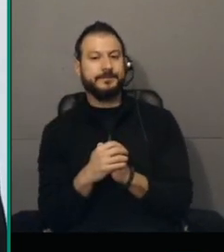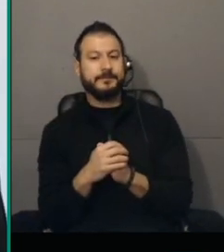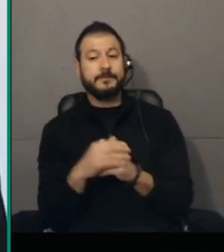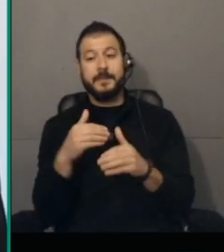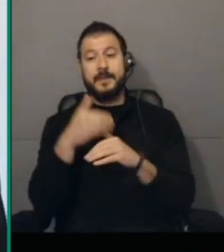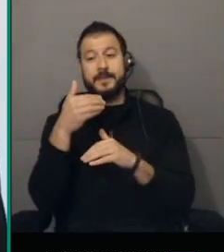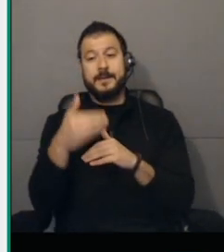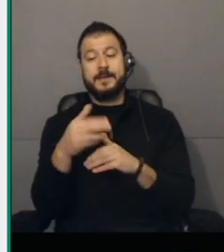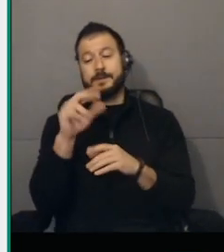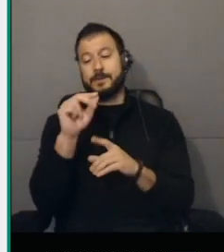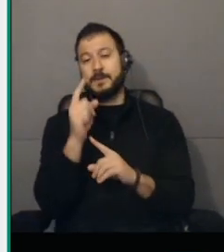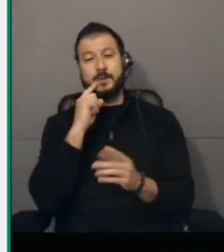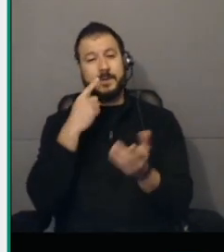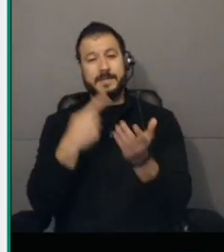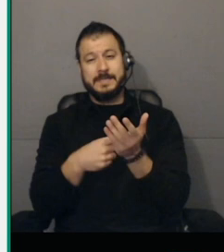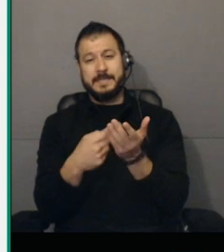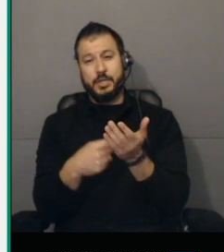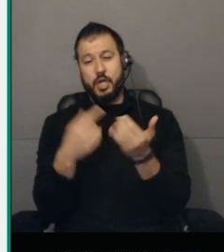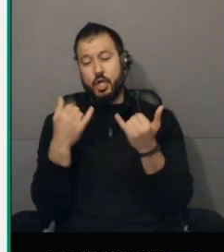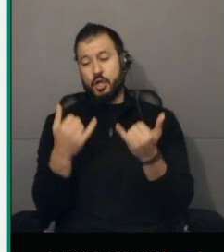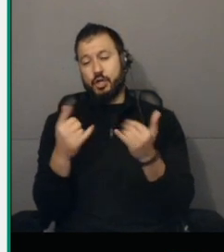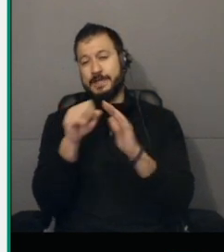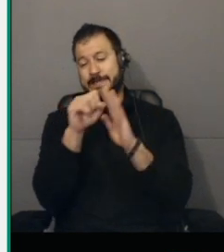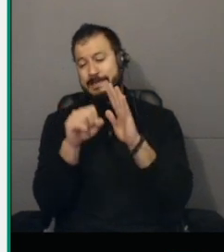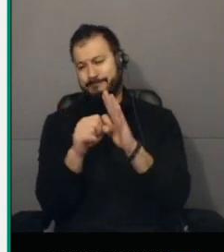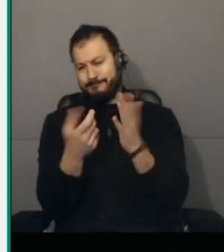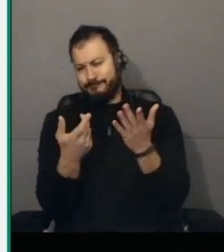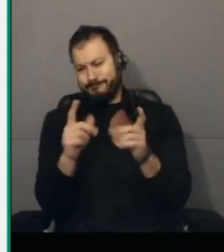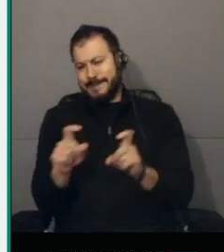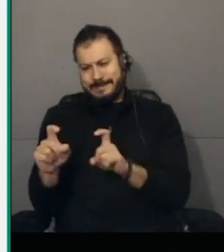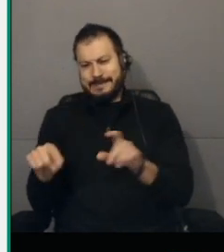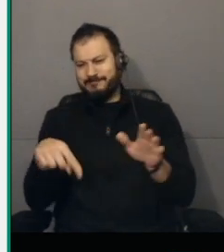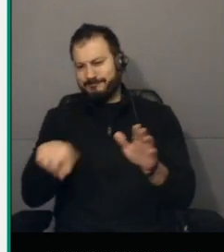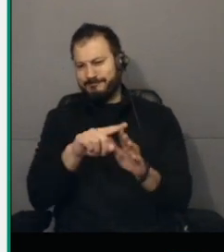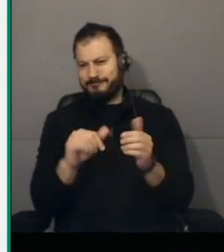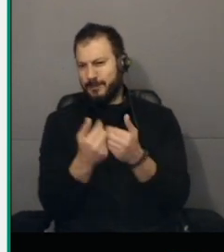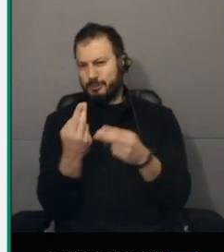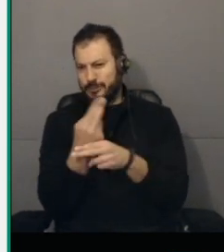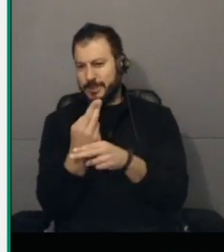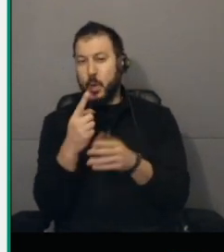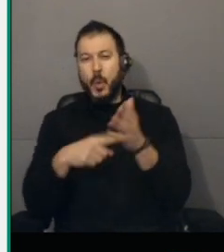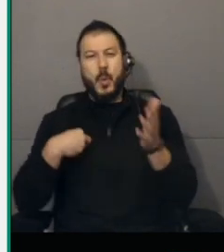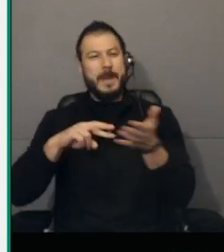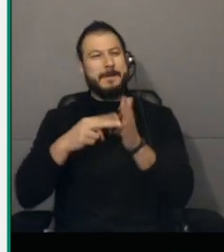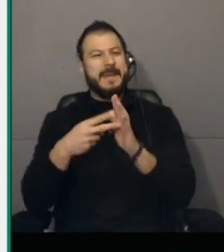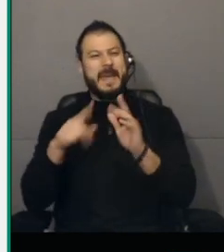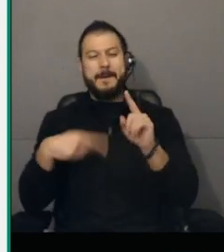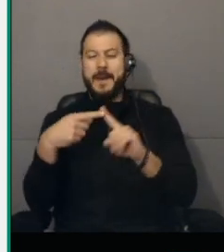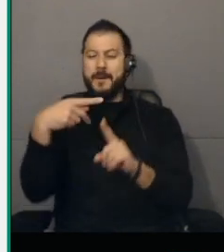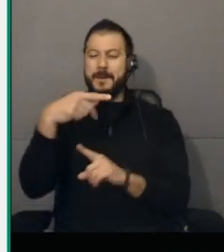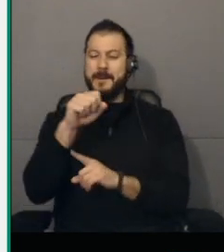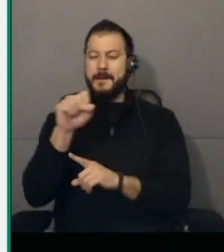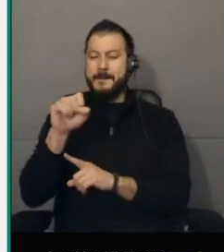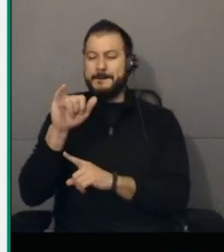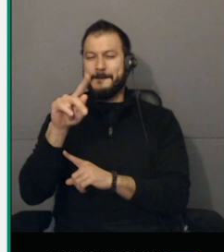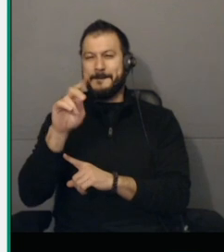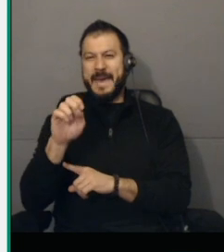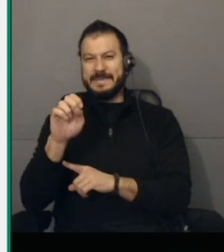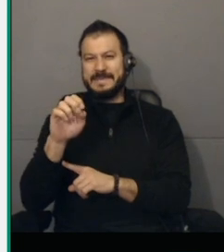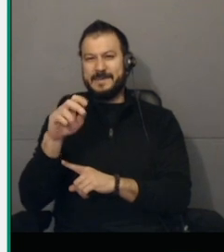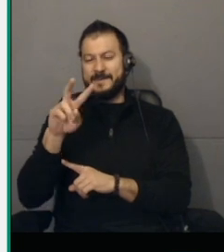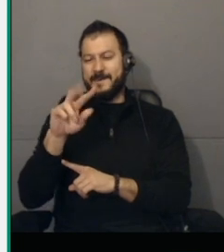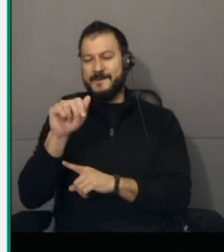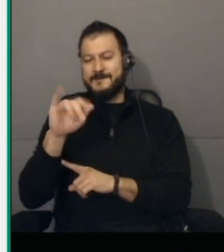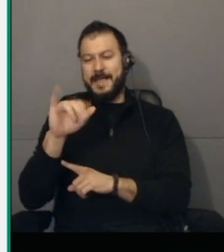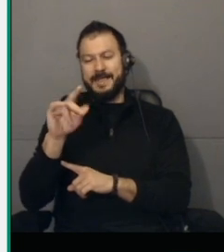In the next half hour, we will discuss the current state of testing in our industry, what exactly we mean when we say passive validation, and